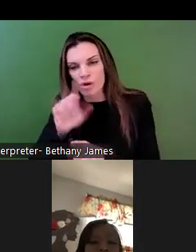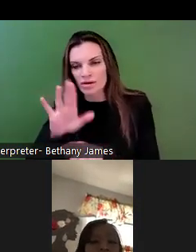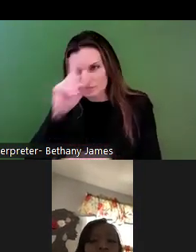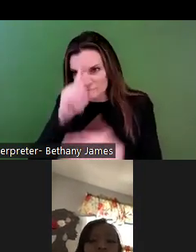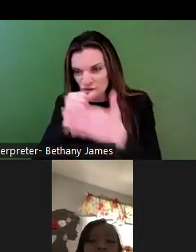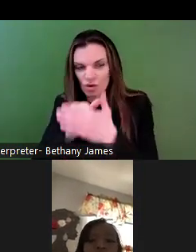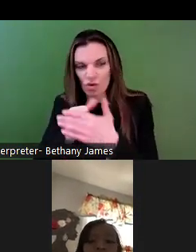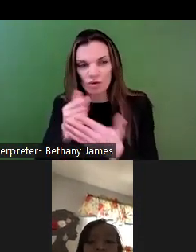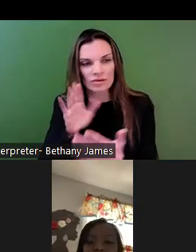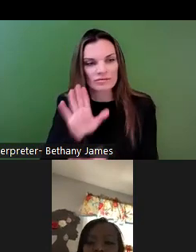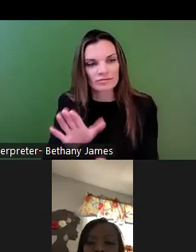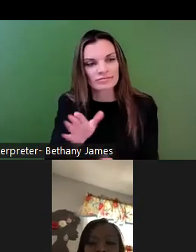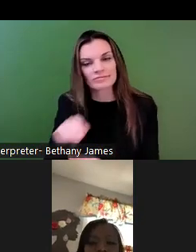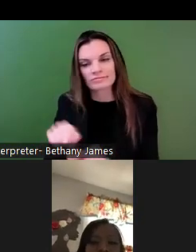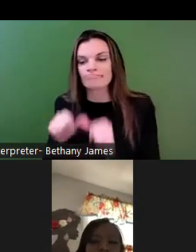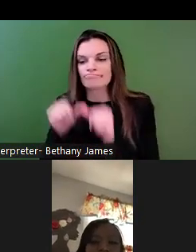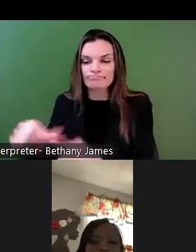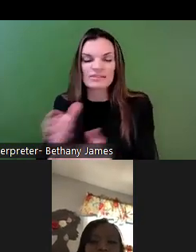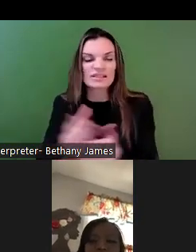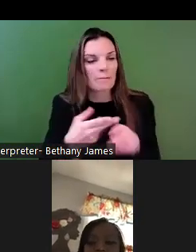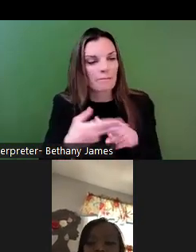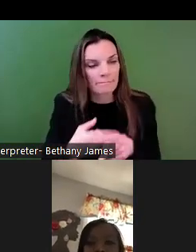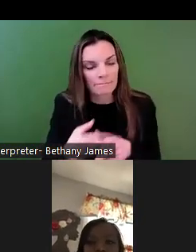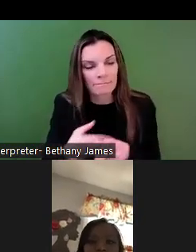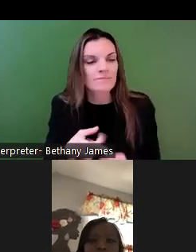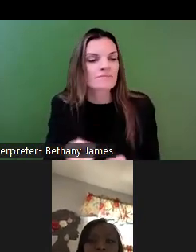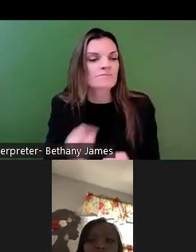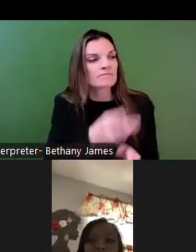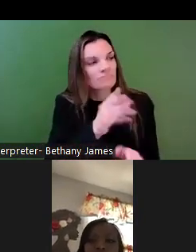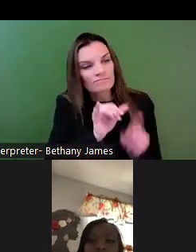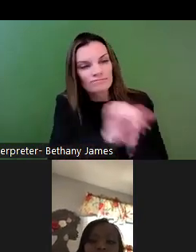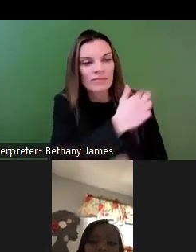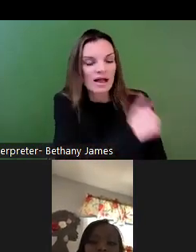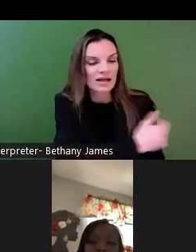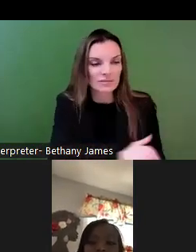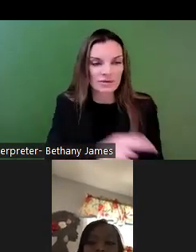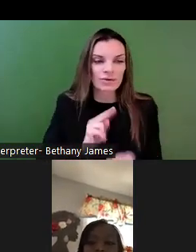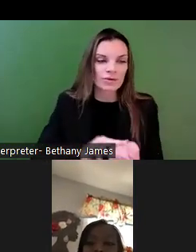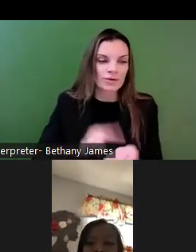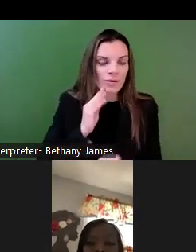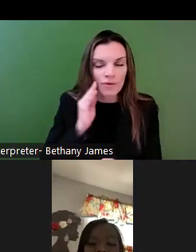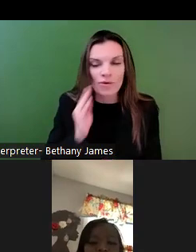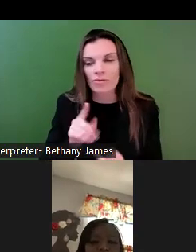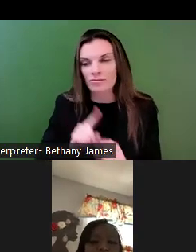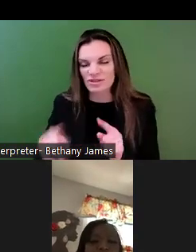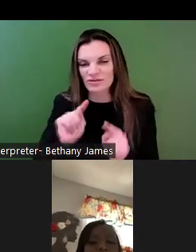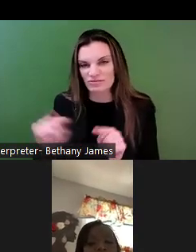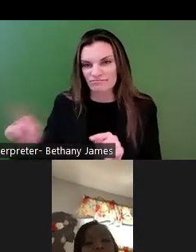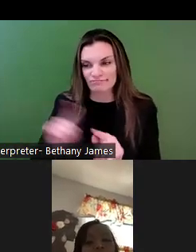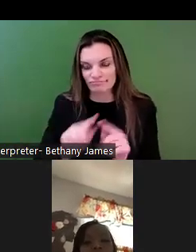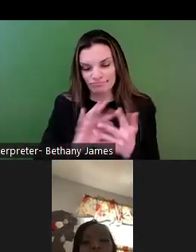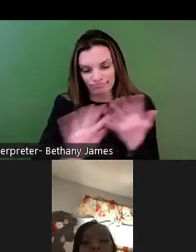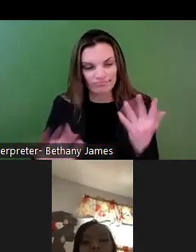short-term facilities, long-term rehab facilities. They can stay in the hospital, nursing home or rehab facilities for a while